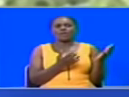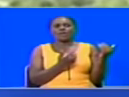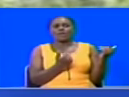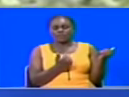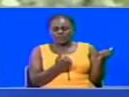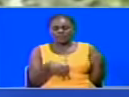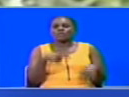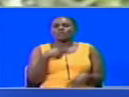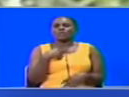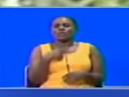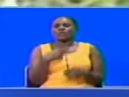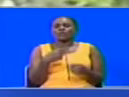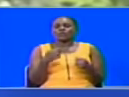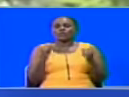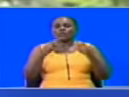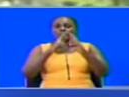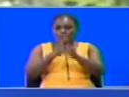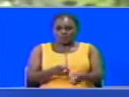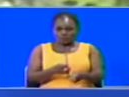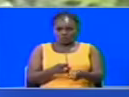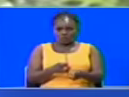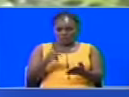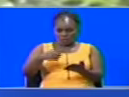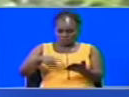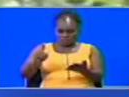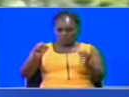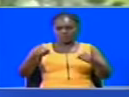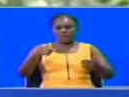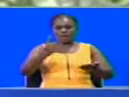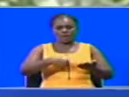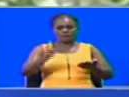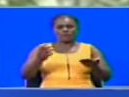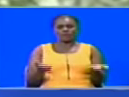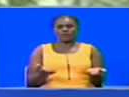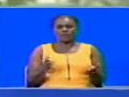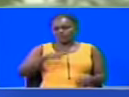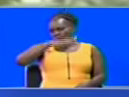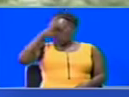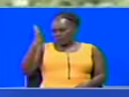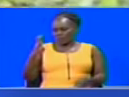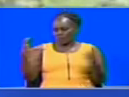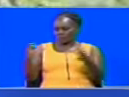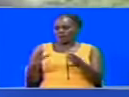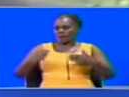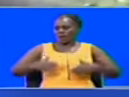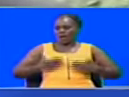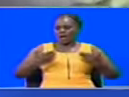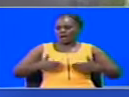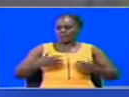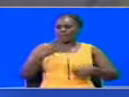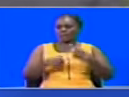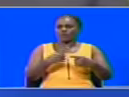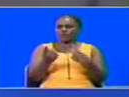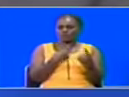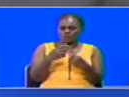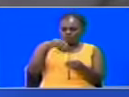given a report so that if there is anything that needs approval, then it can be approved. Is Wiper as a party happy with the progress of the